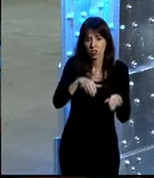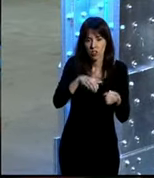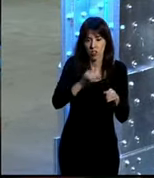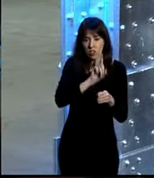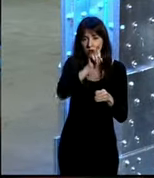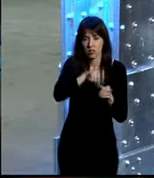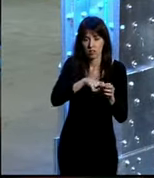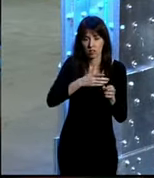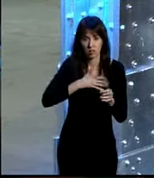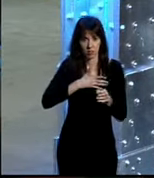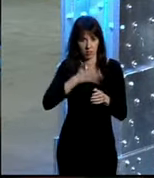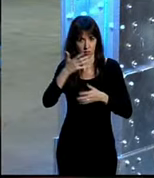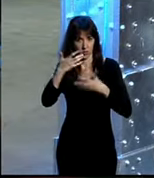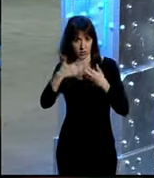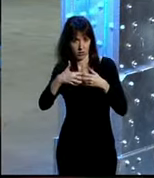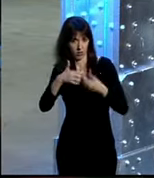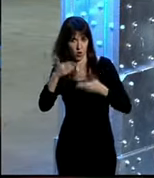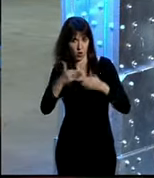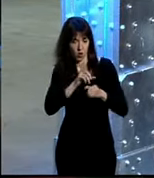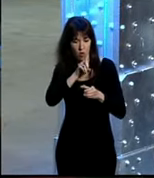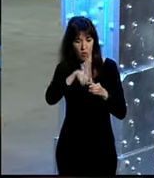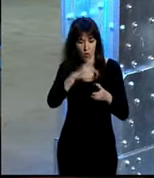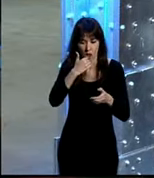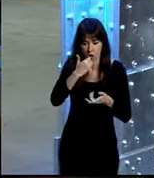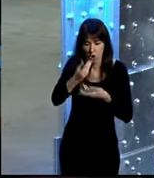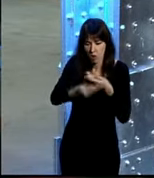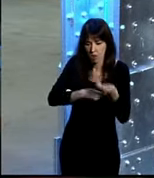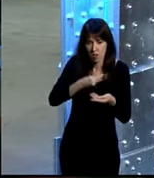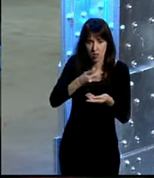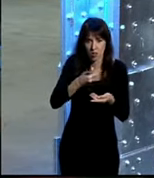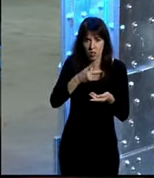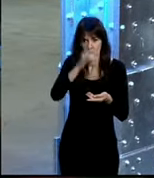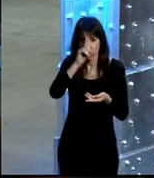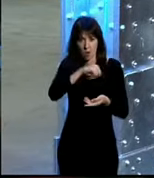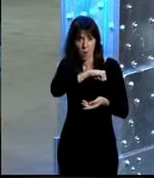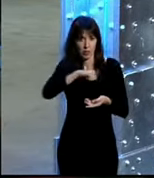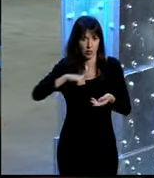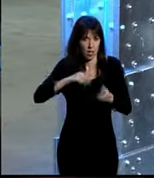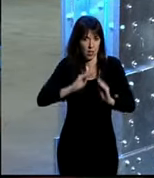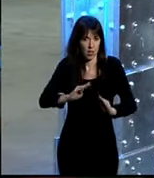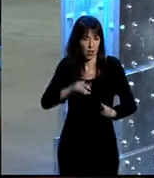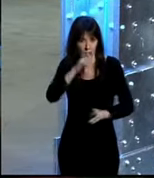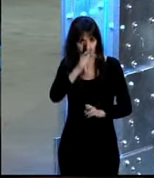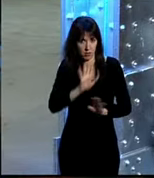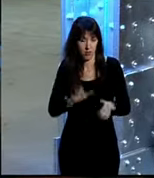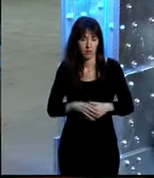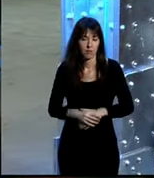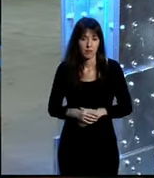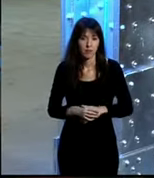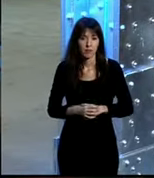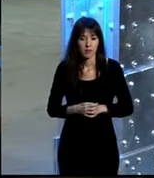for new storytelling. With this new device and new functions and new personalities as well.